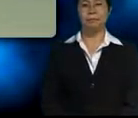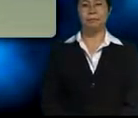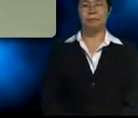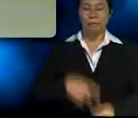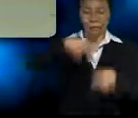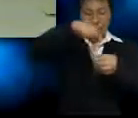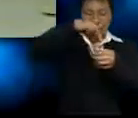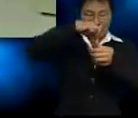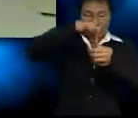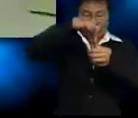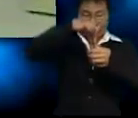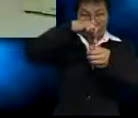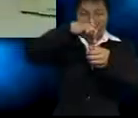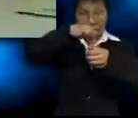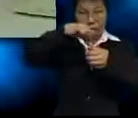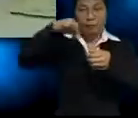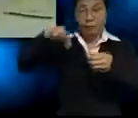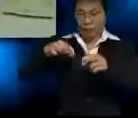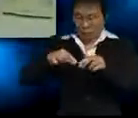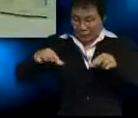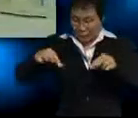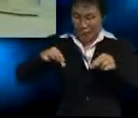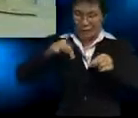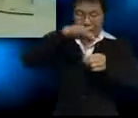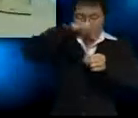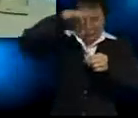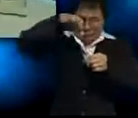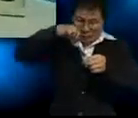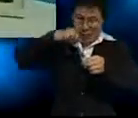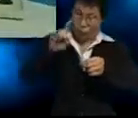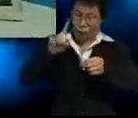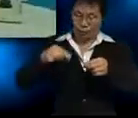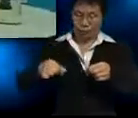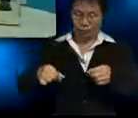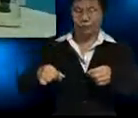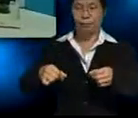Put a drop of the filtrate onto a glass slide.